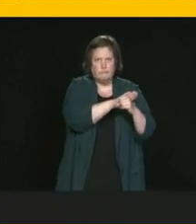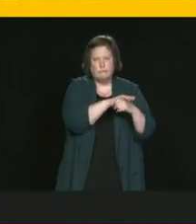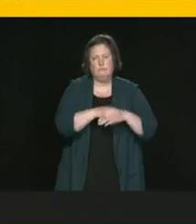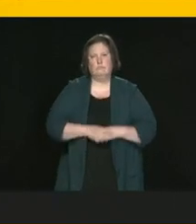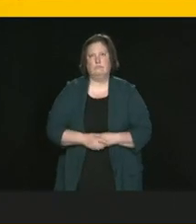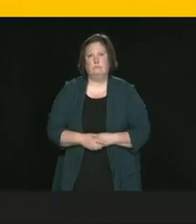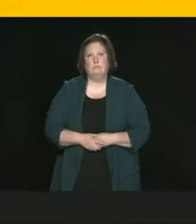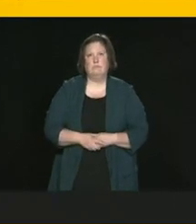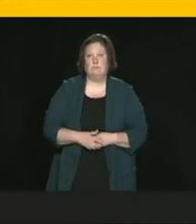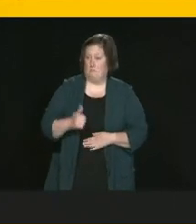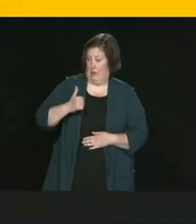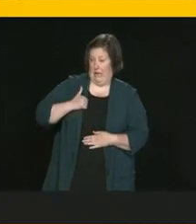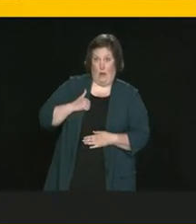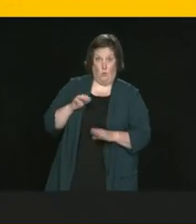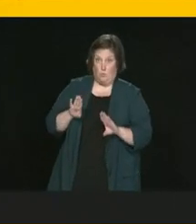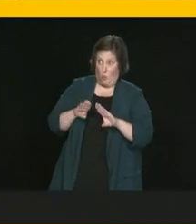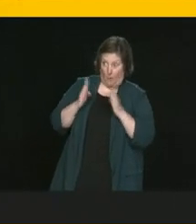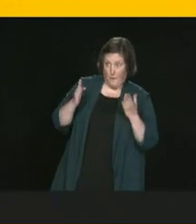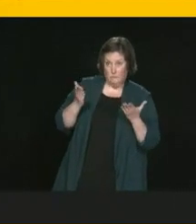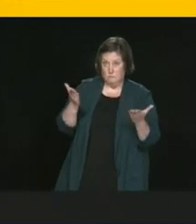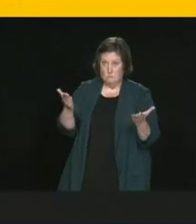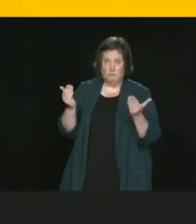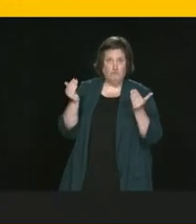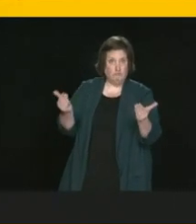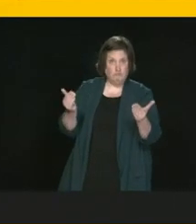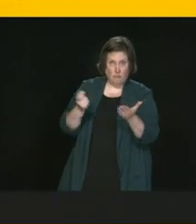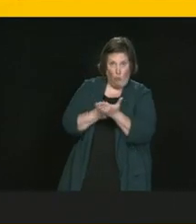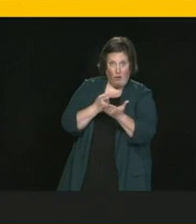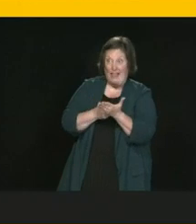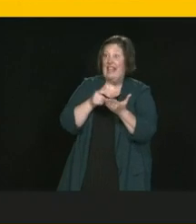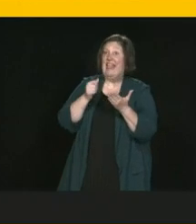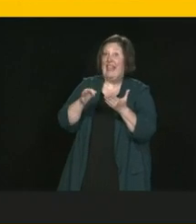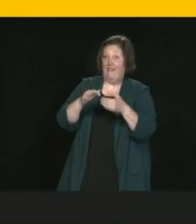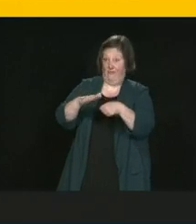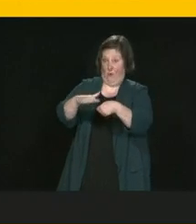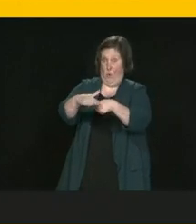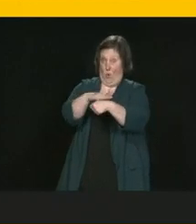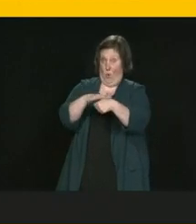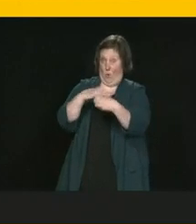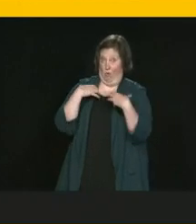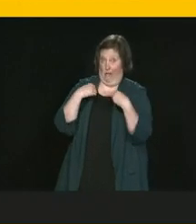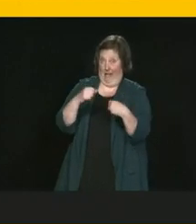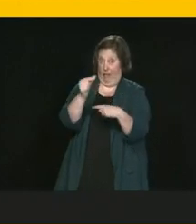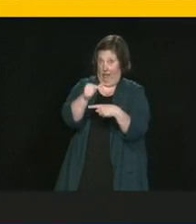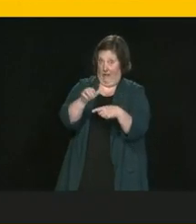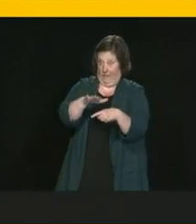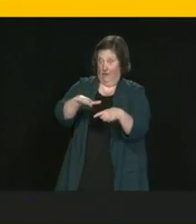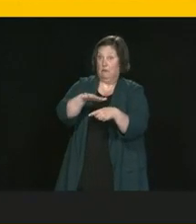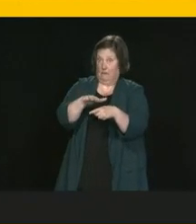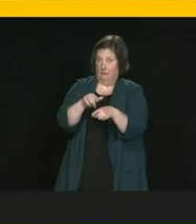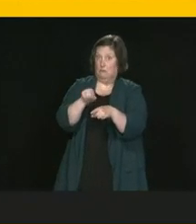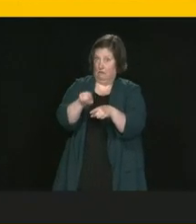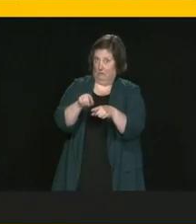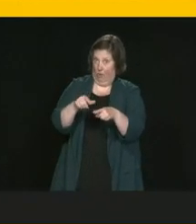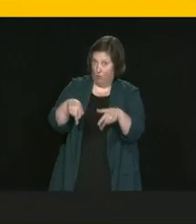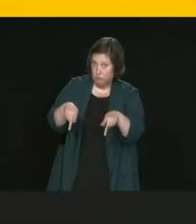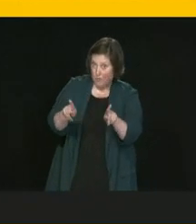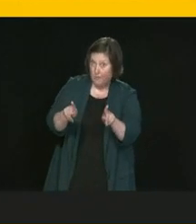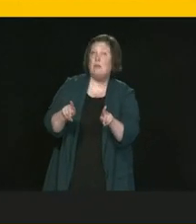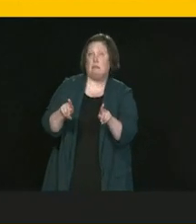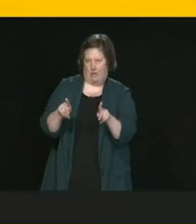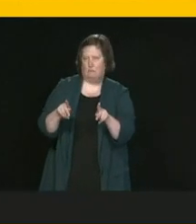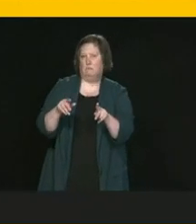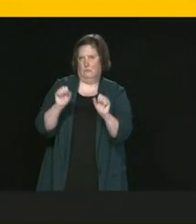is open to it as long as it is okay by the local health authorities. Okay.